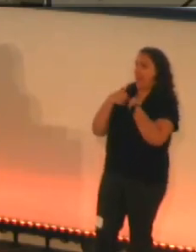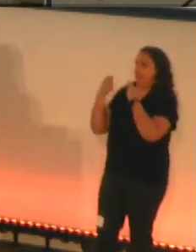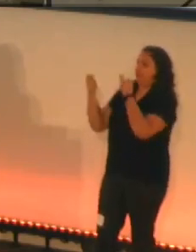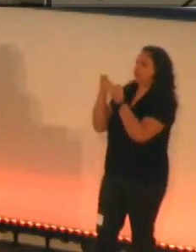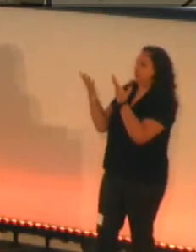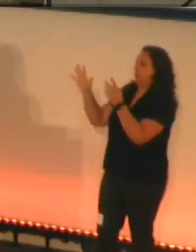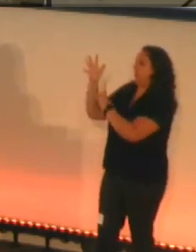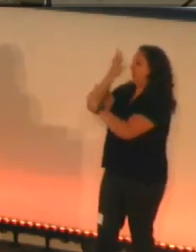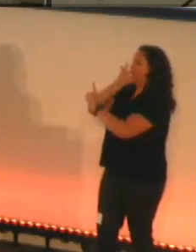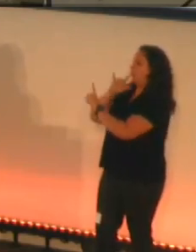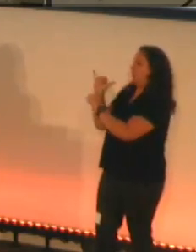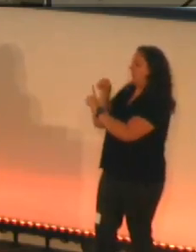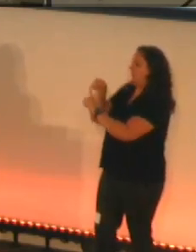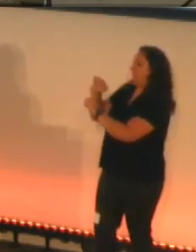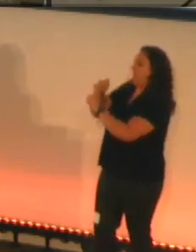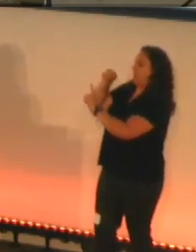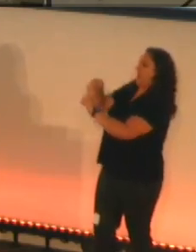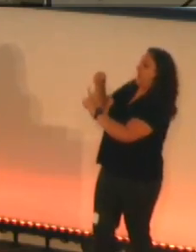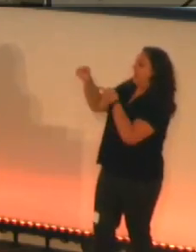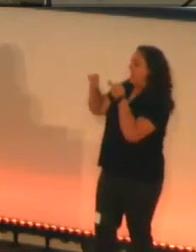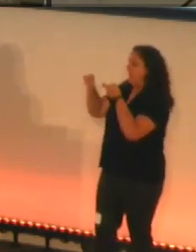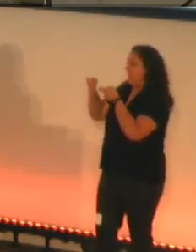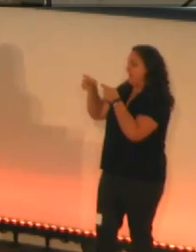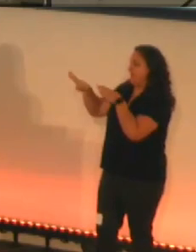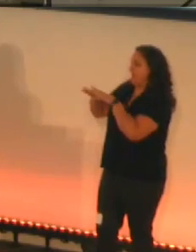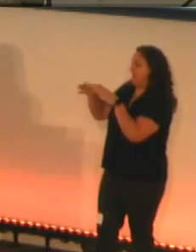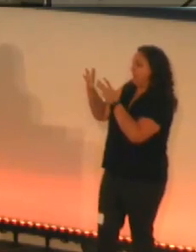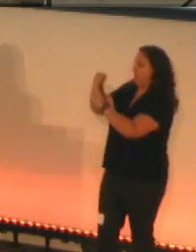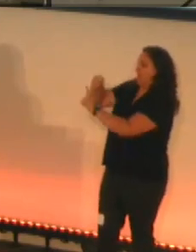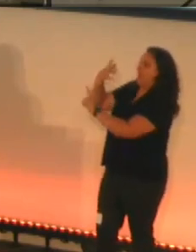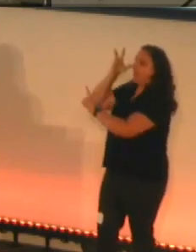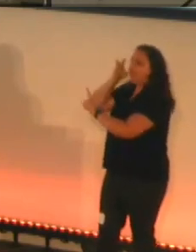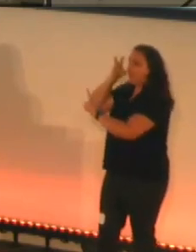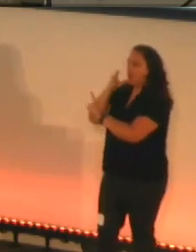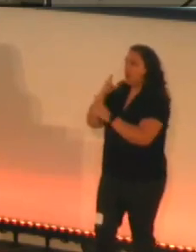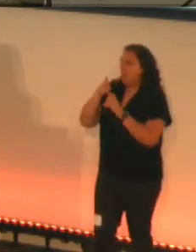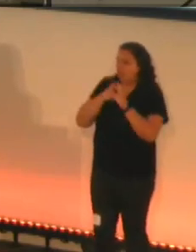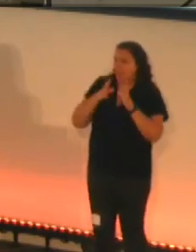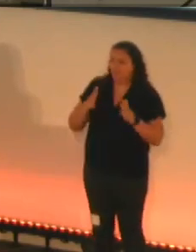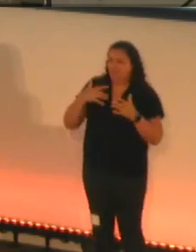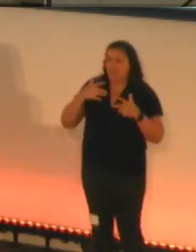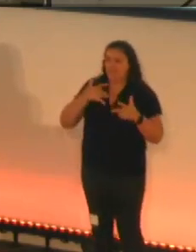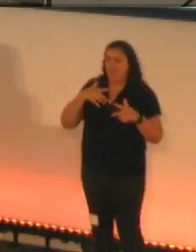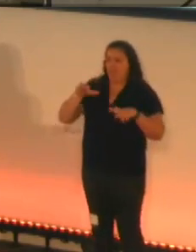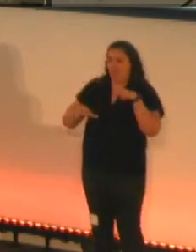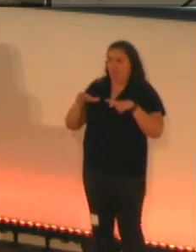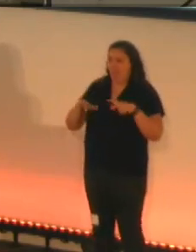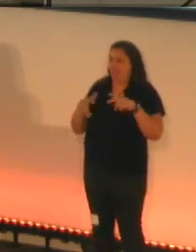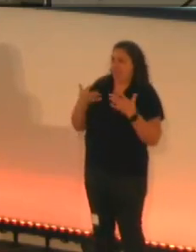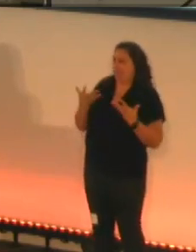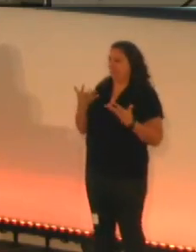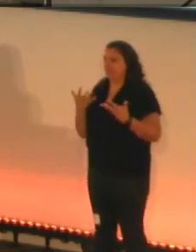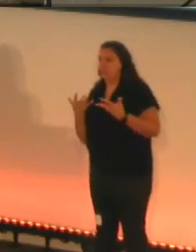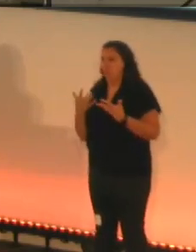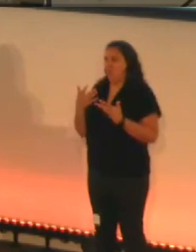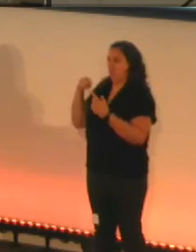like. I'm controlling how they behave. I'm controlling what they hear. And participants were kind of uneasy about that, because it's like, well,